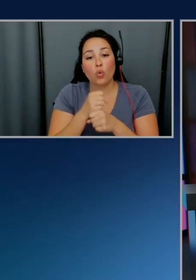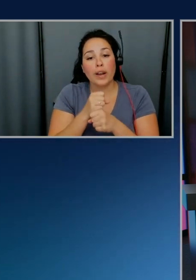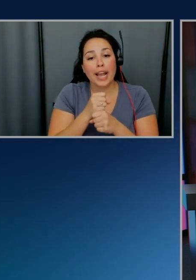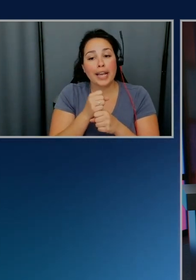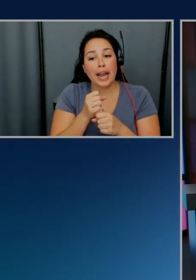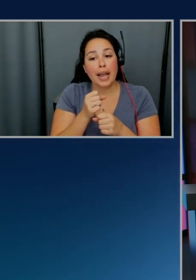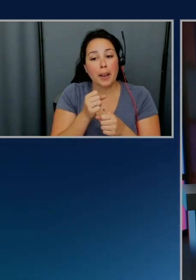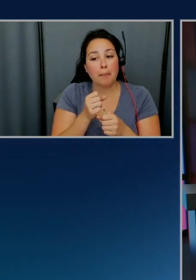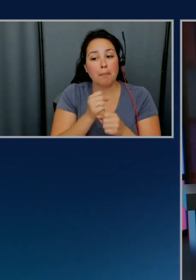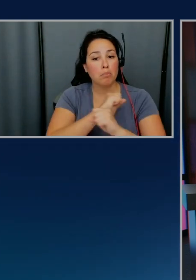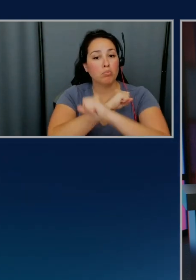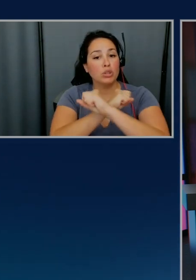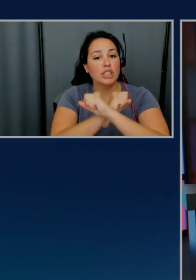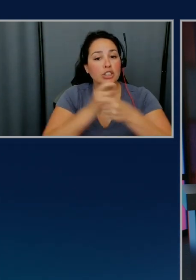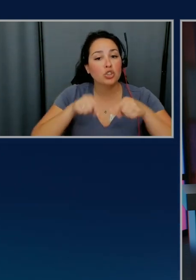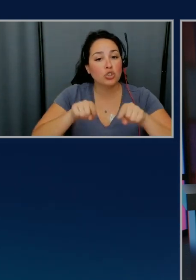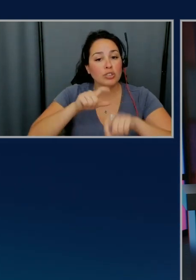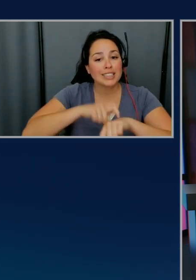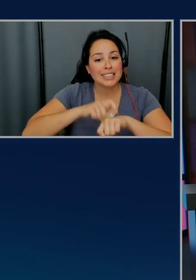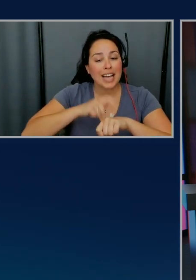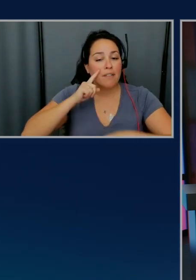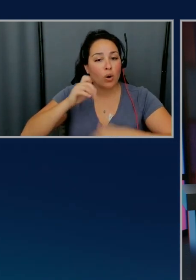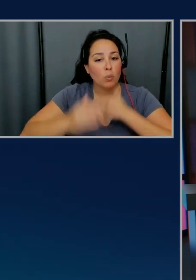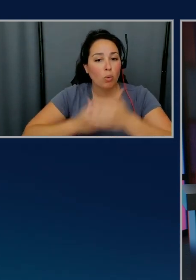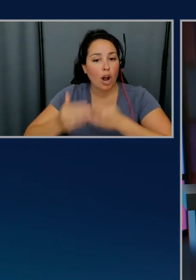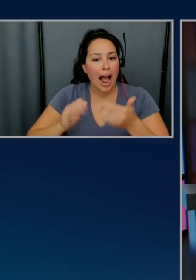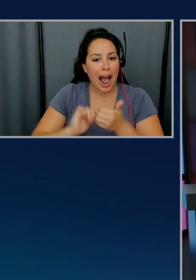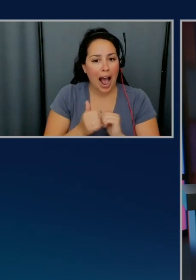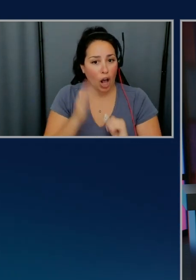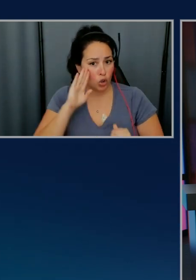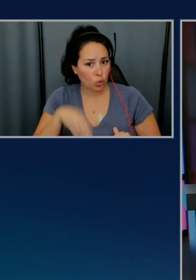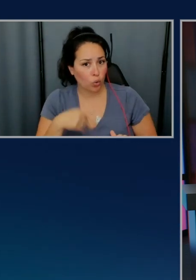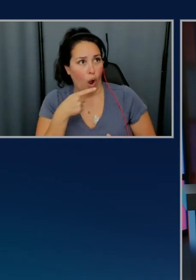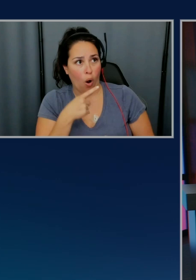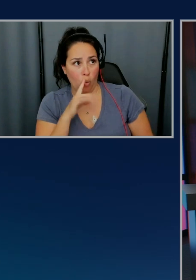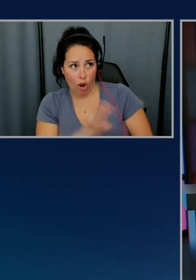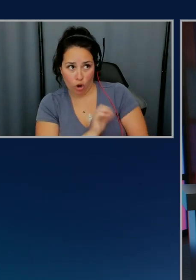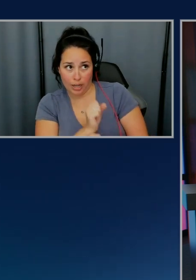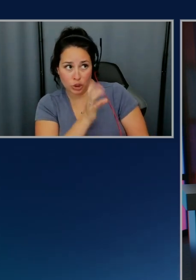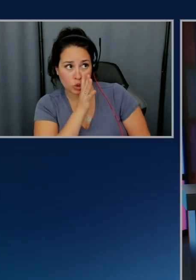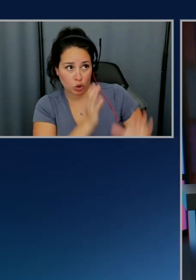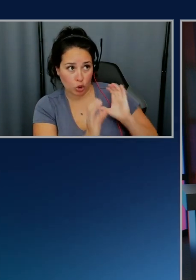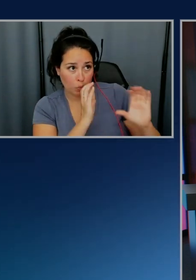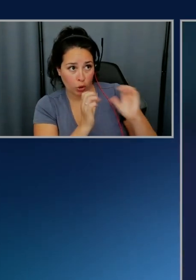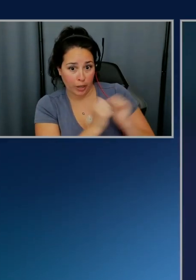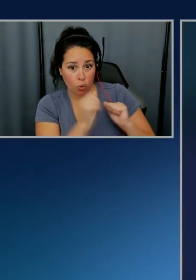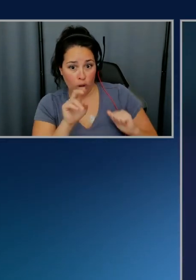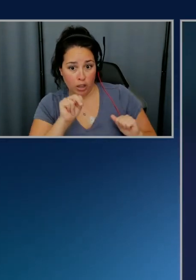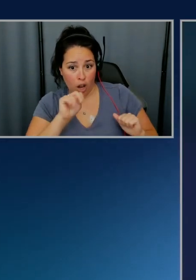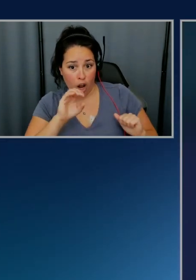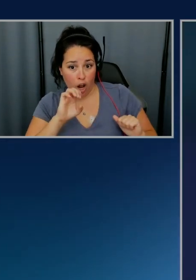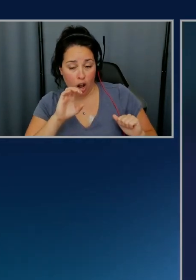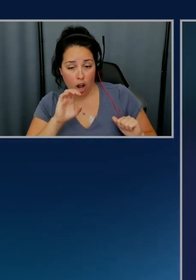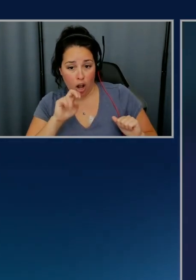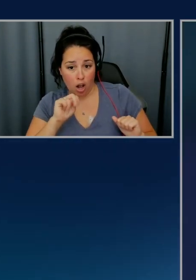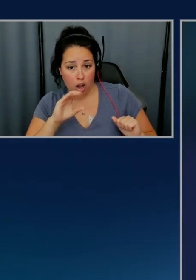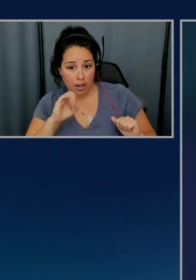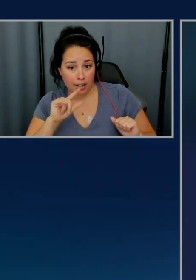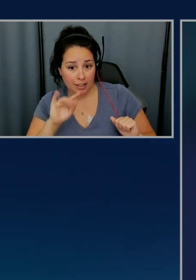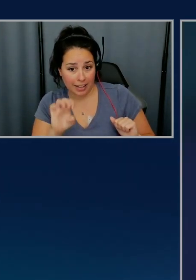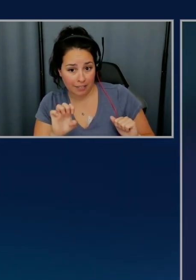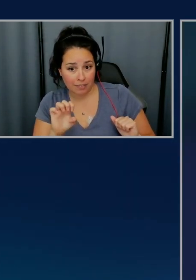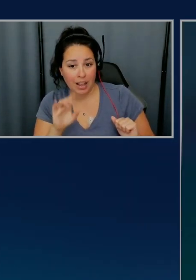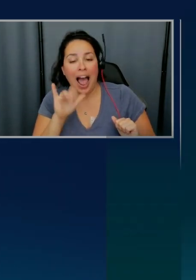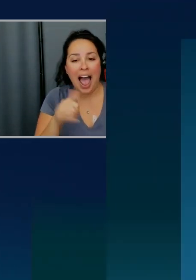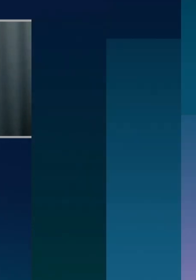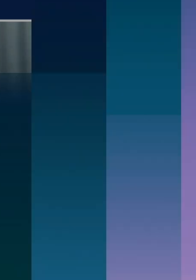right? So how do you know that you are actually talking to an enclave at runtime? Right. Yeah. Cryptographic attestation is the way. Right. Yeah. And